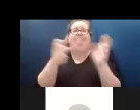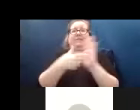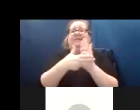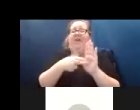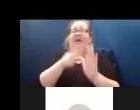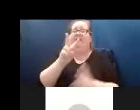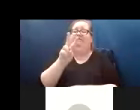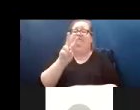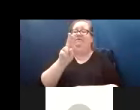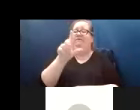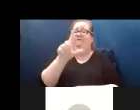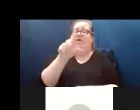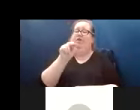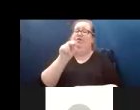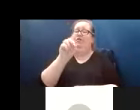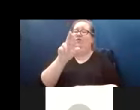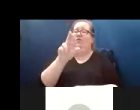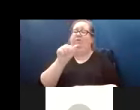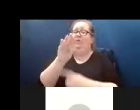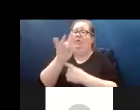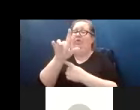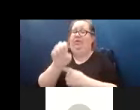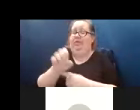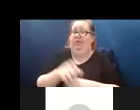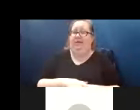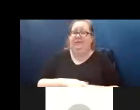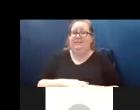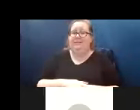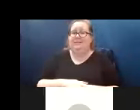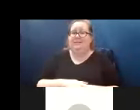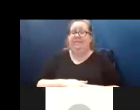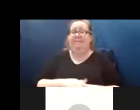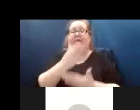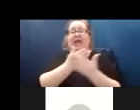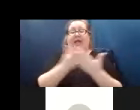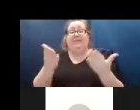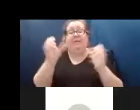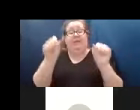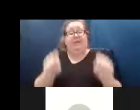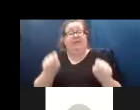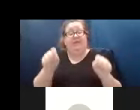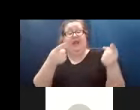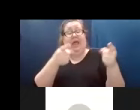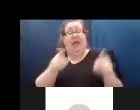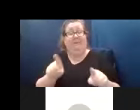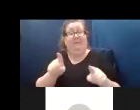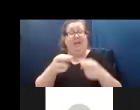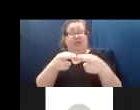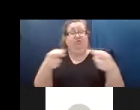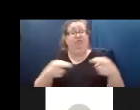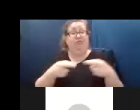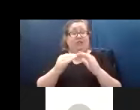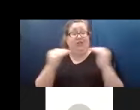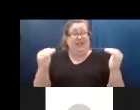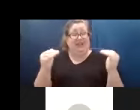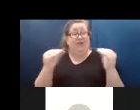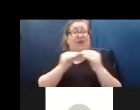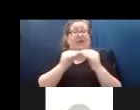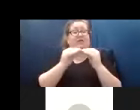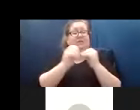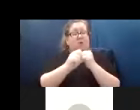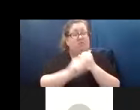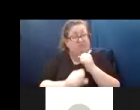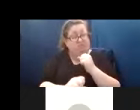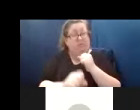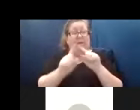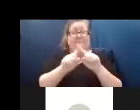then something that can happen at the regional level, which takes a little bit longer, but it will be massively